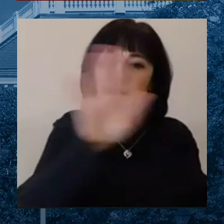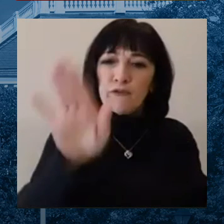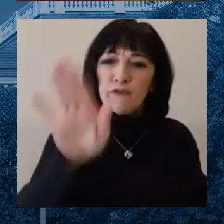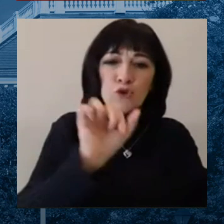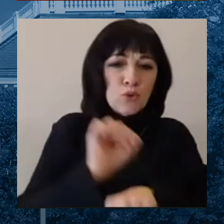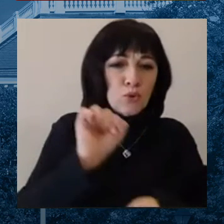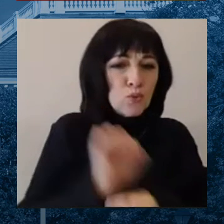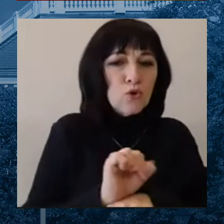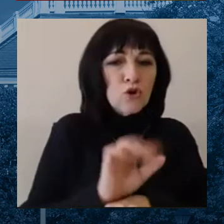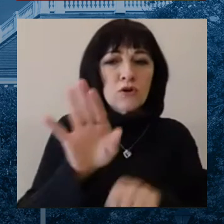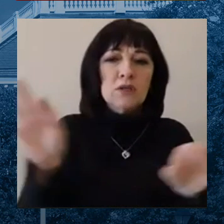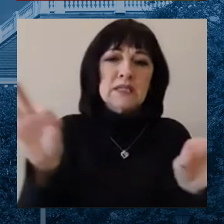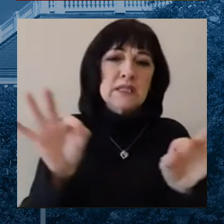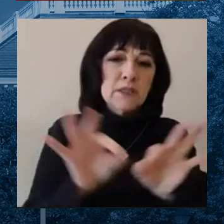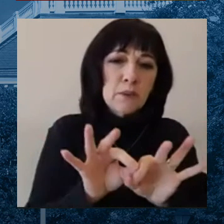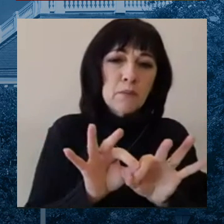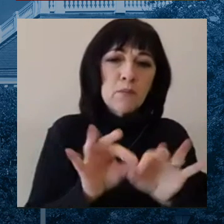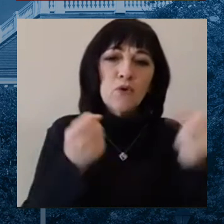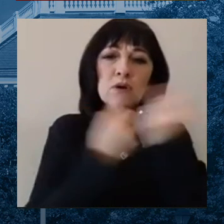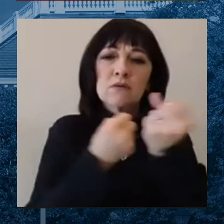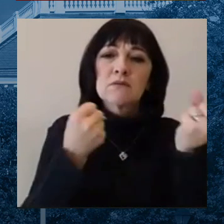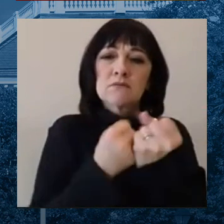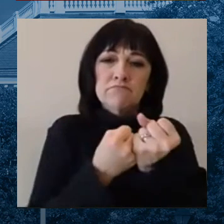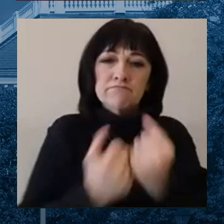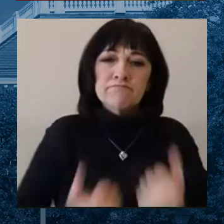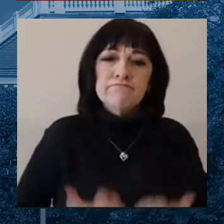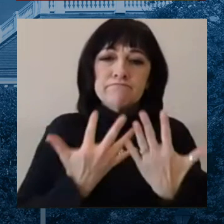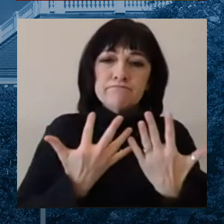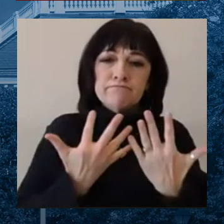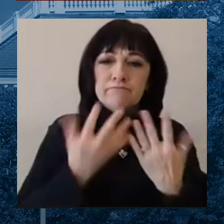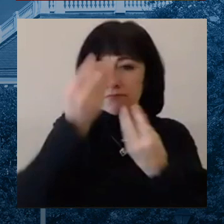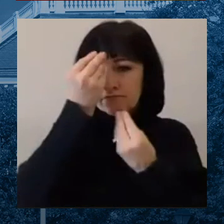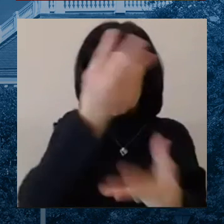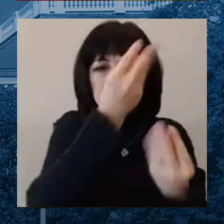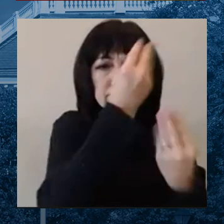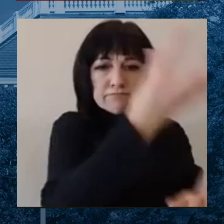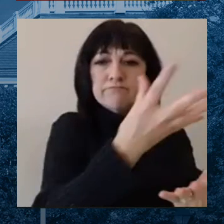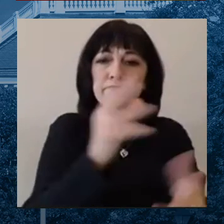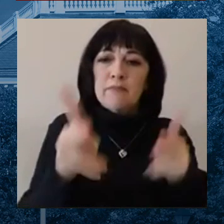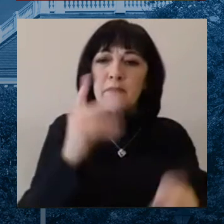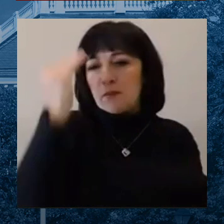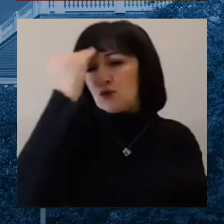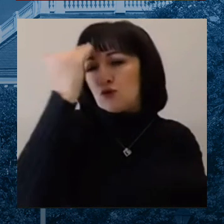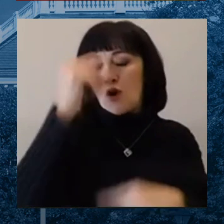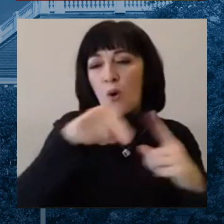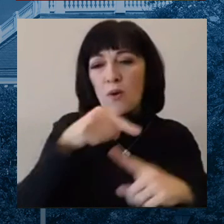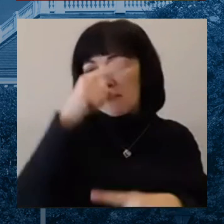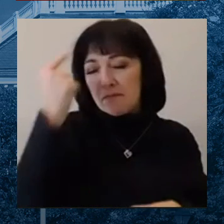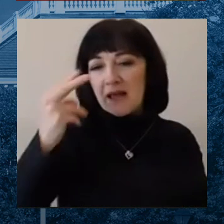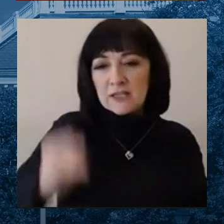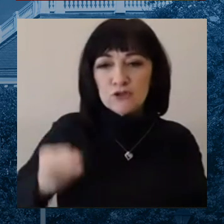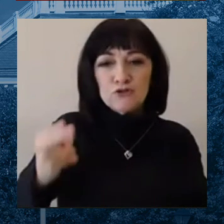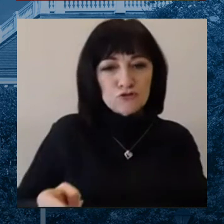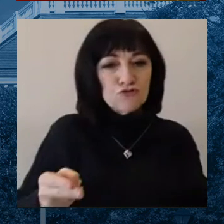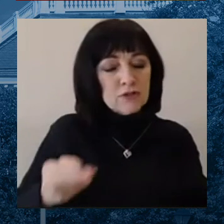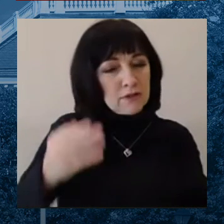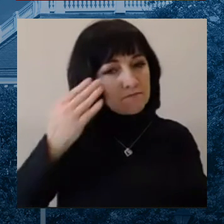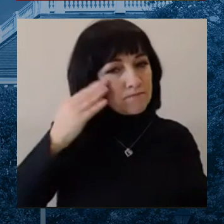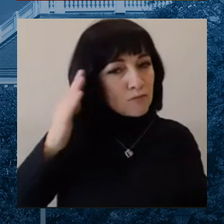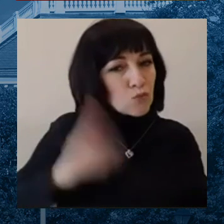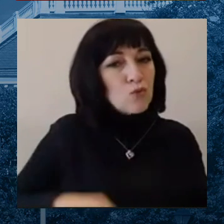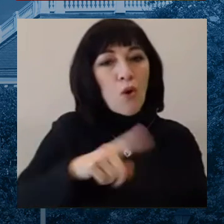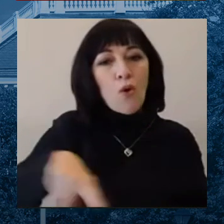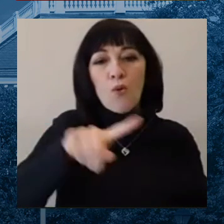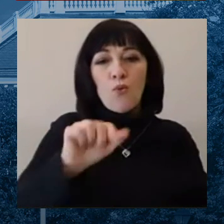promoting Black history and culture in our state, and for taking up the cause as we make improvements